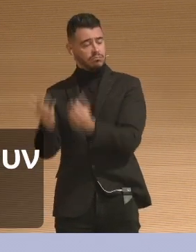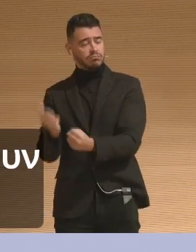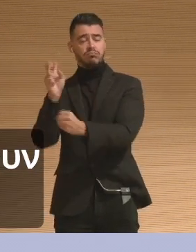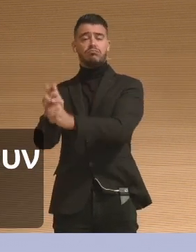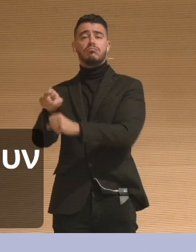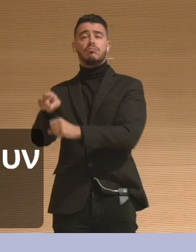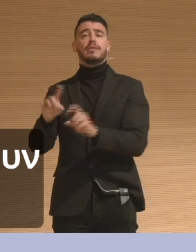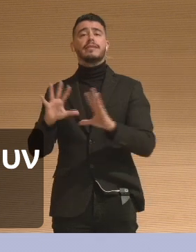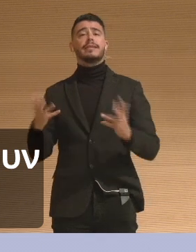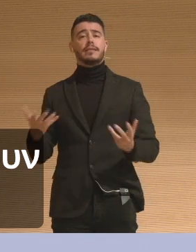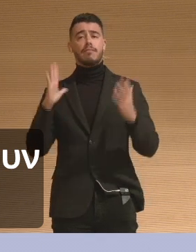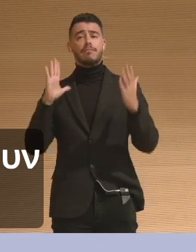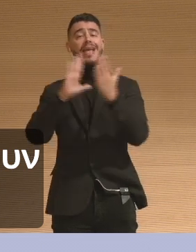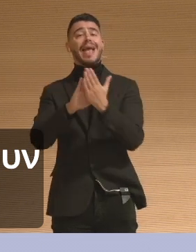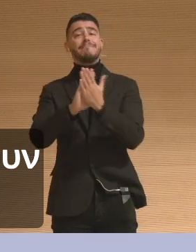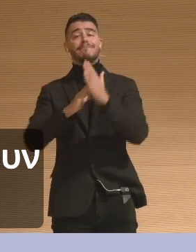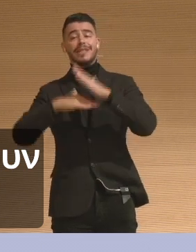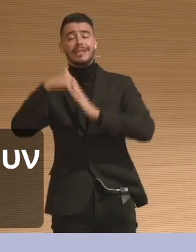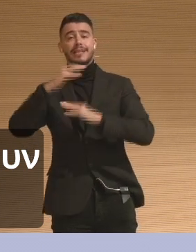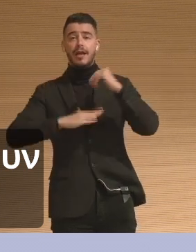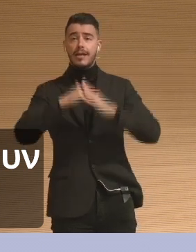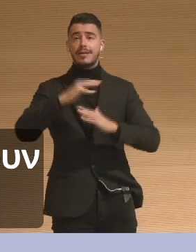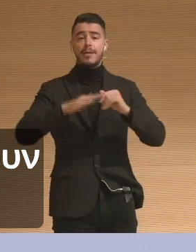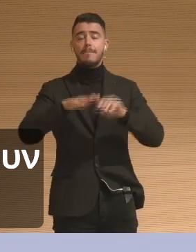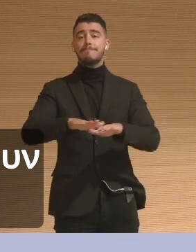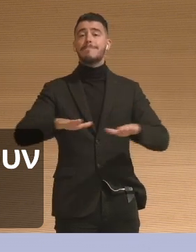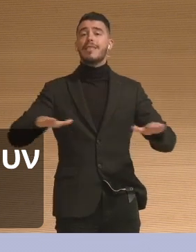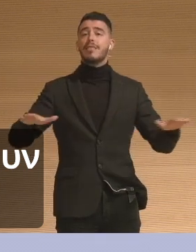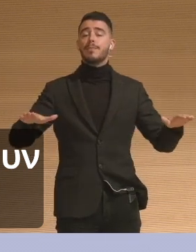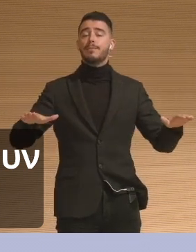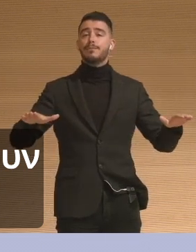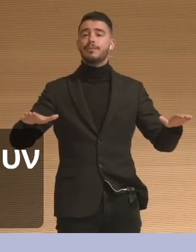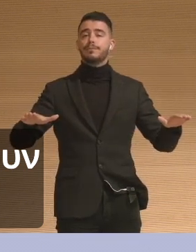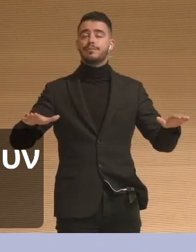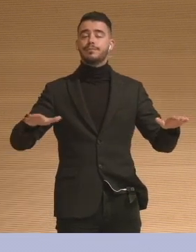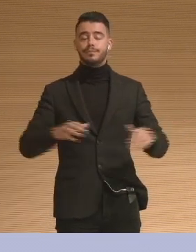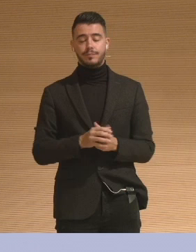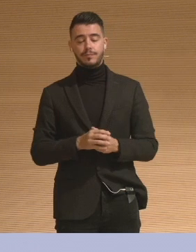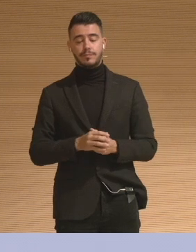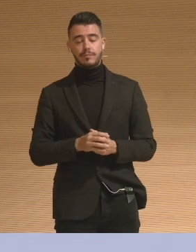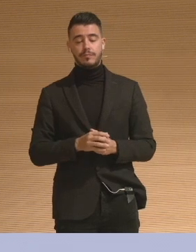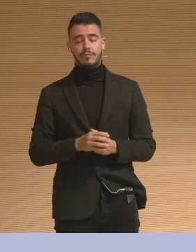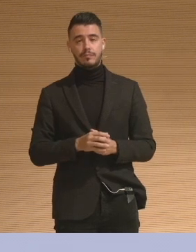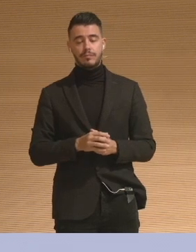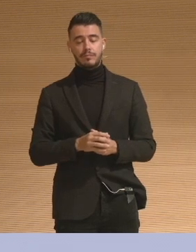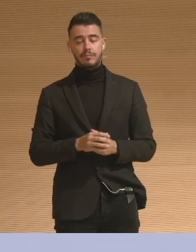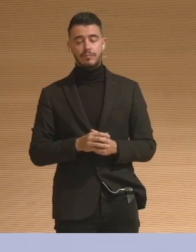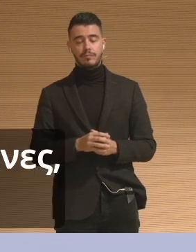story resonates very strongly with looked after children under the age of 18 who are growing